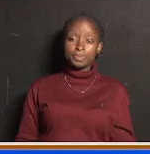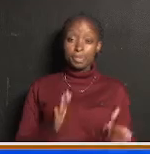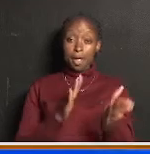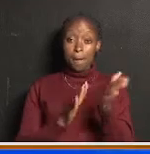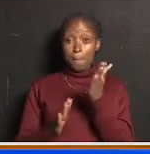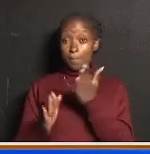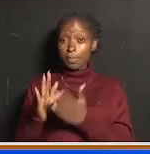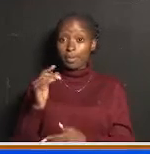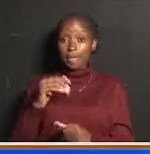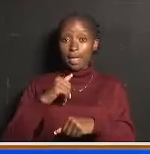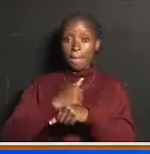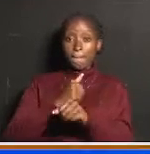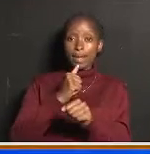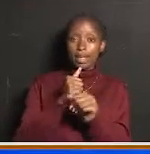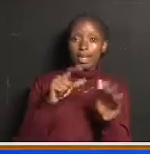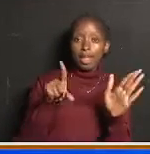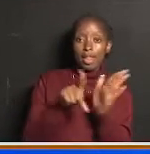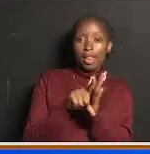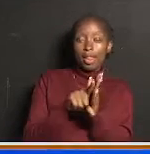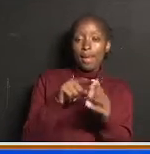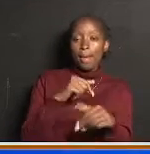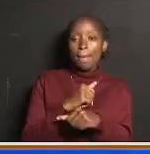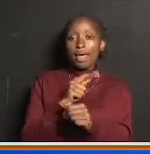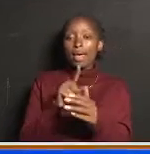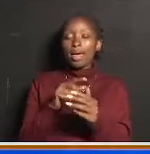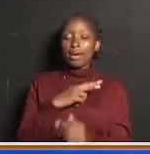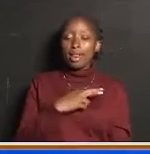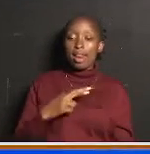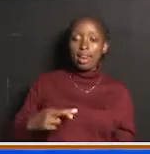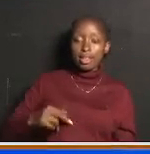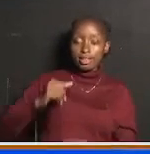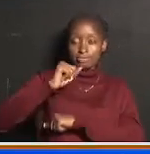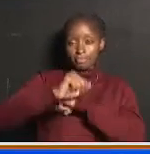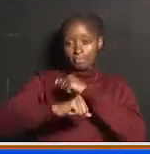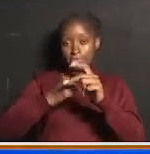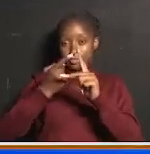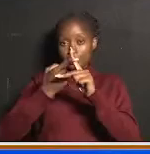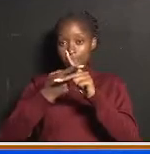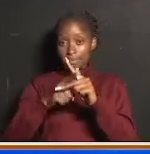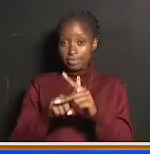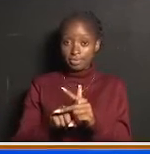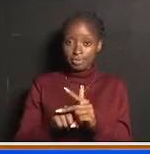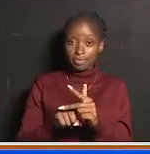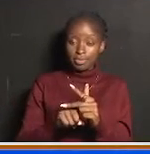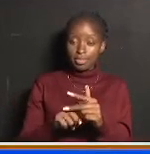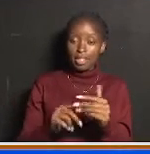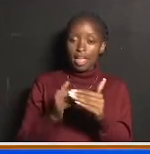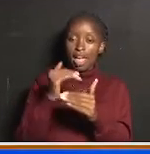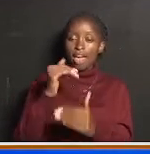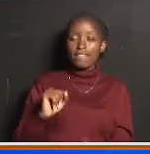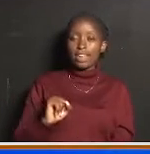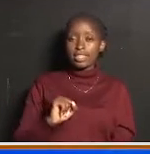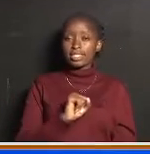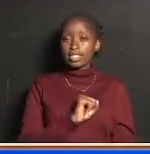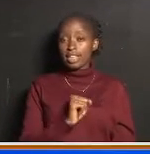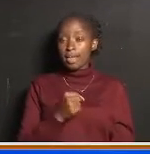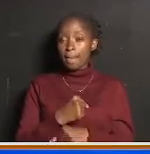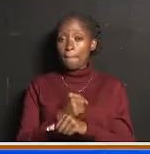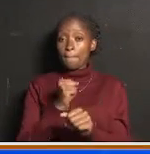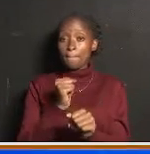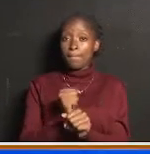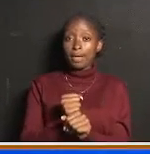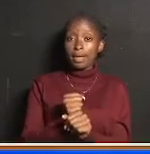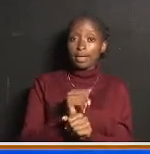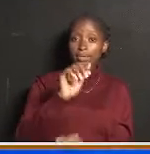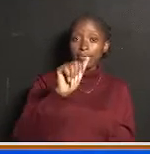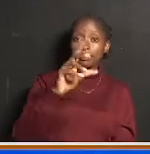A law to regulate religious activities in the country has started in earnest after the Senate formed an ad hoc committee to